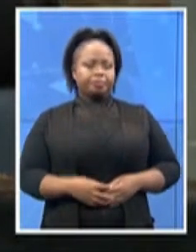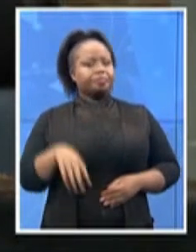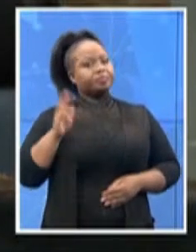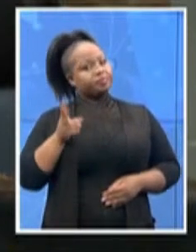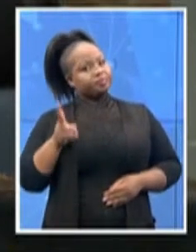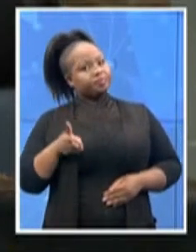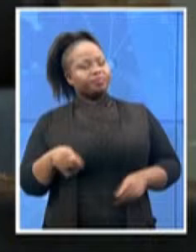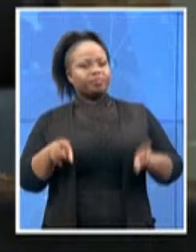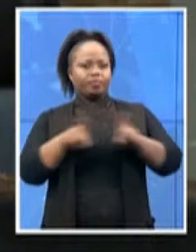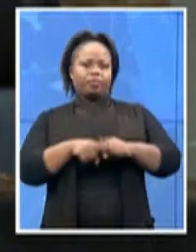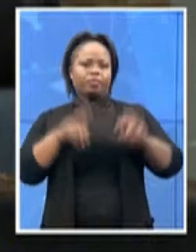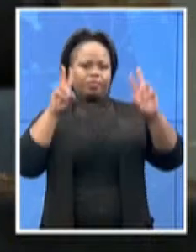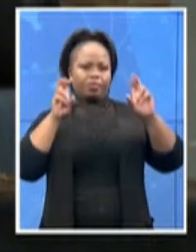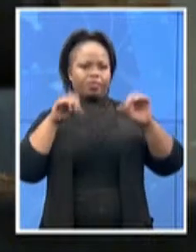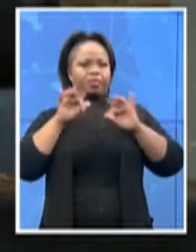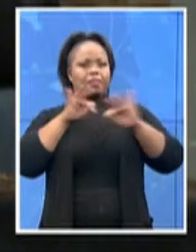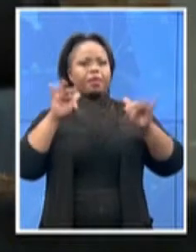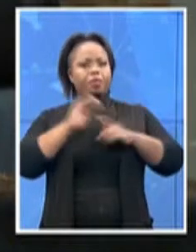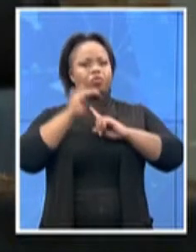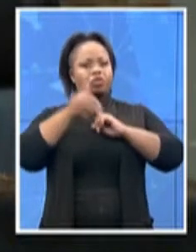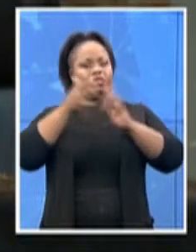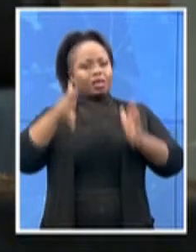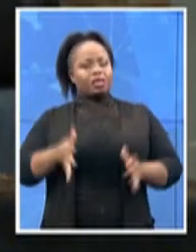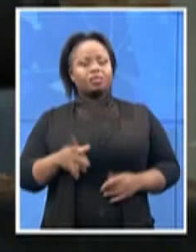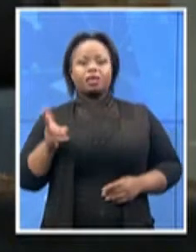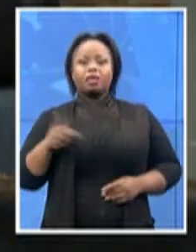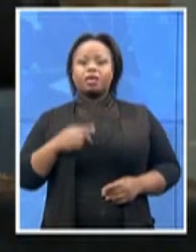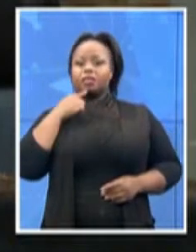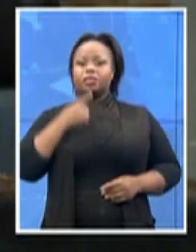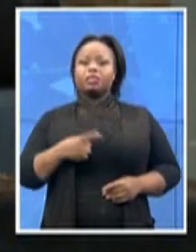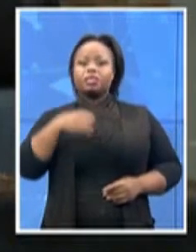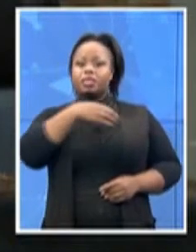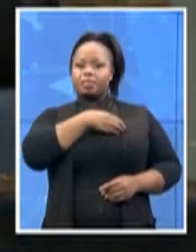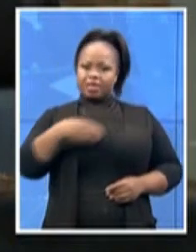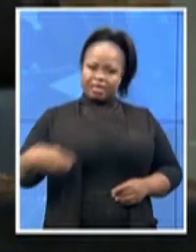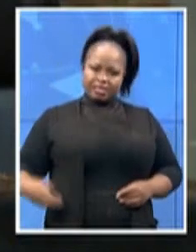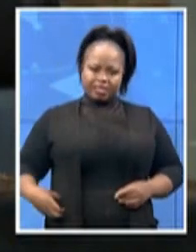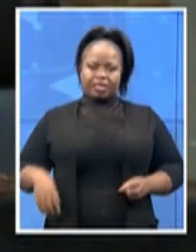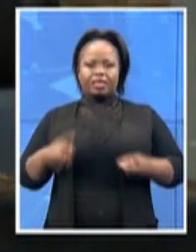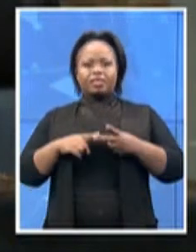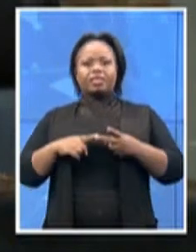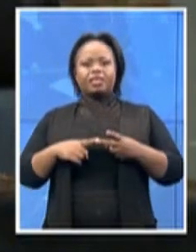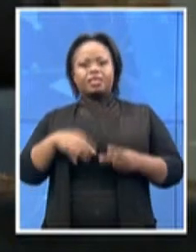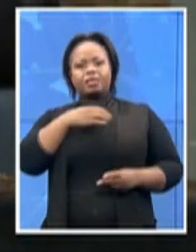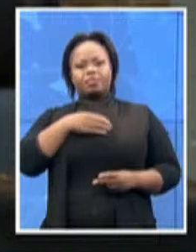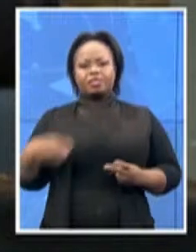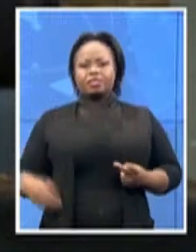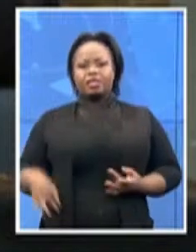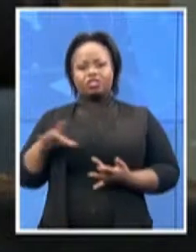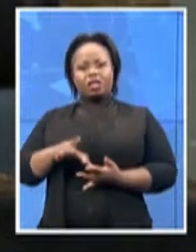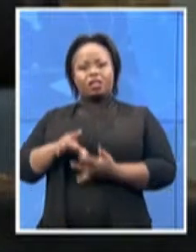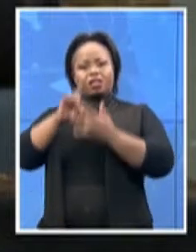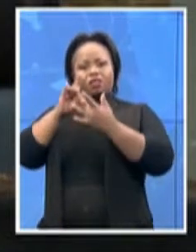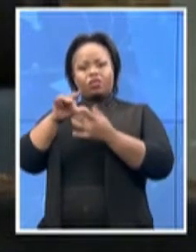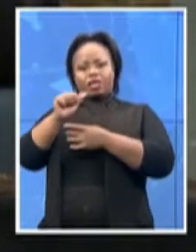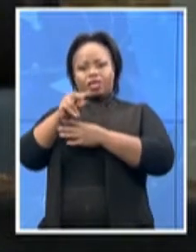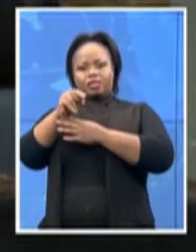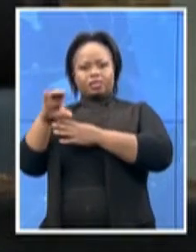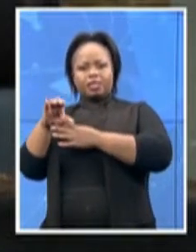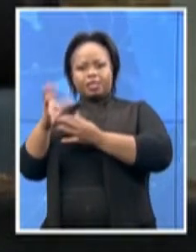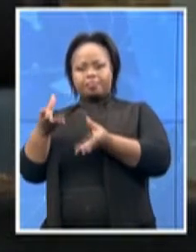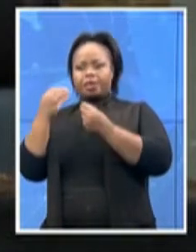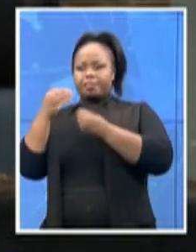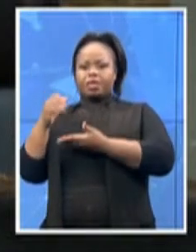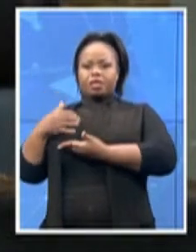found that the President, as a presidential candidate of the ANC, had received campaign donations which benefited him in